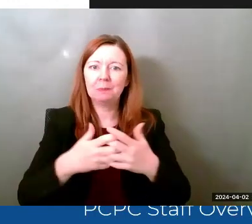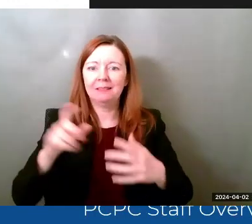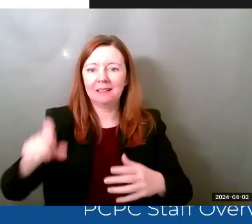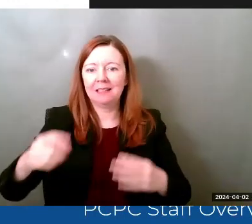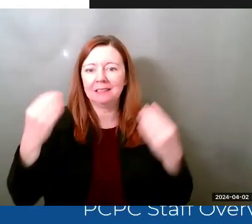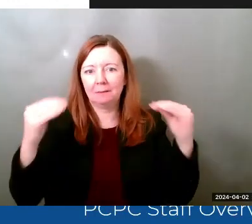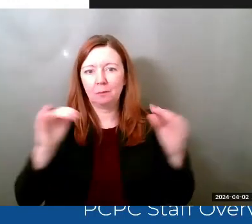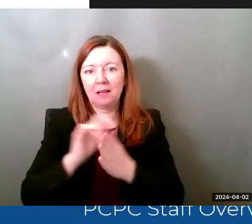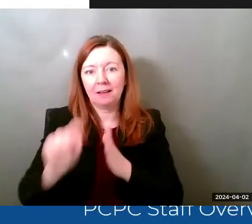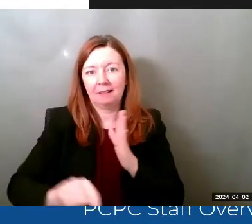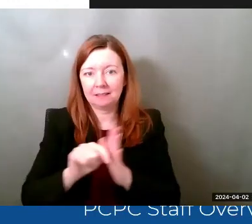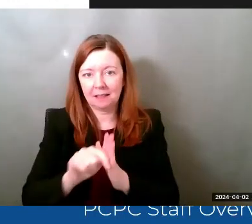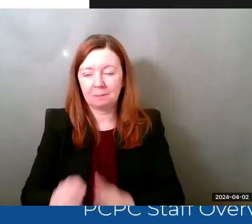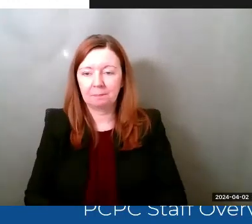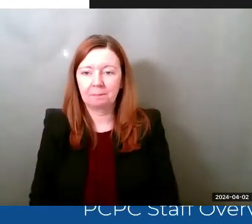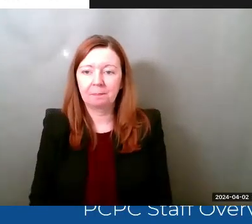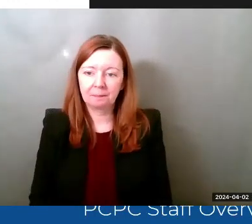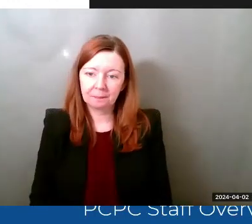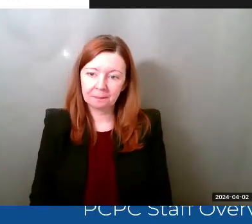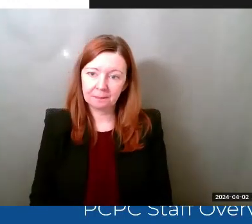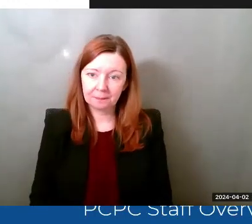market at that time.